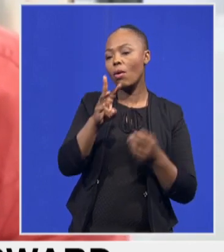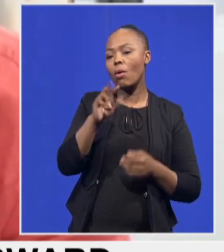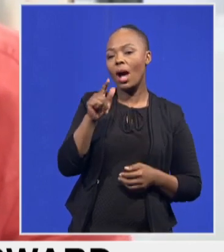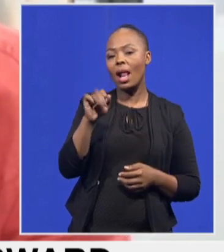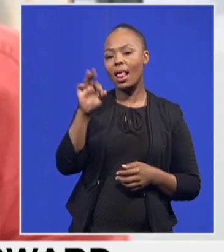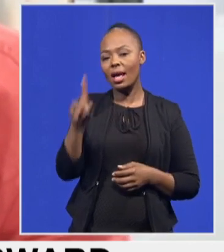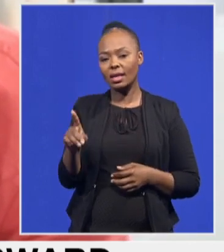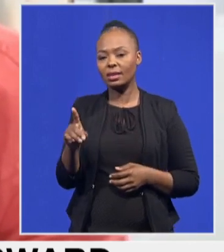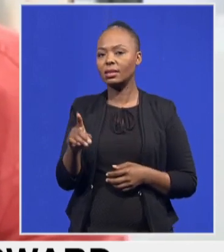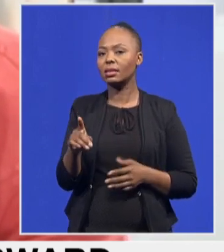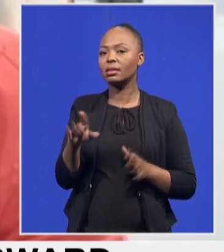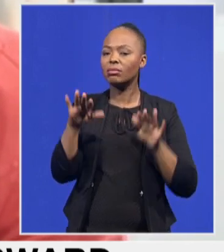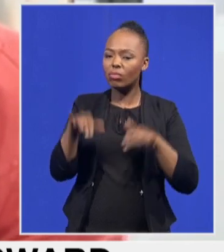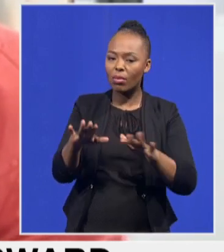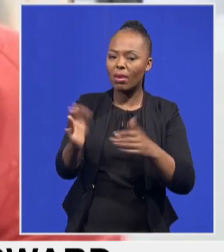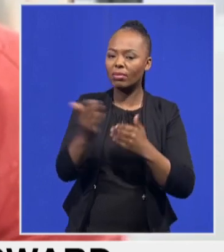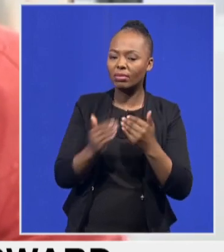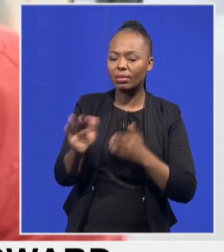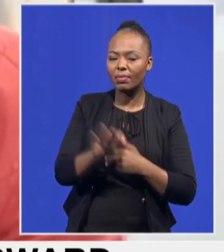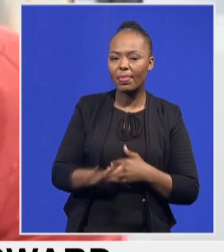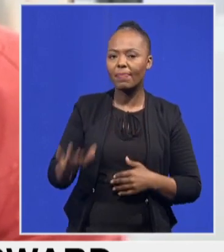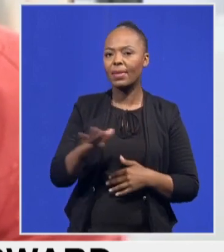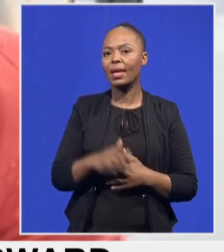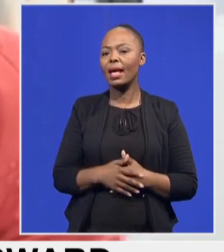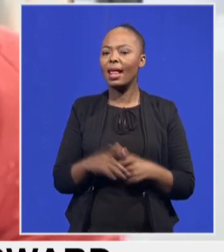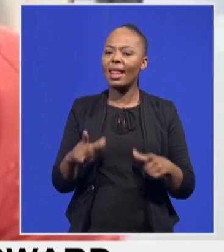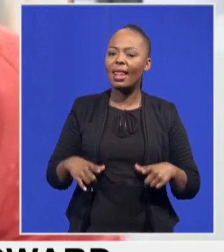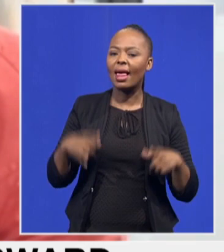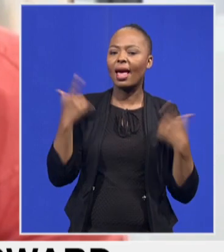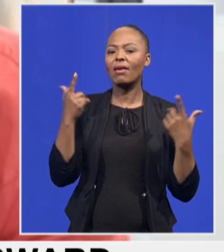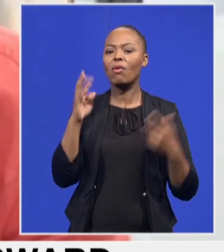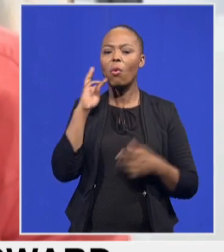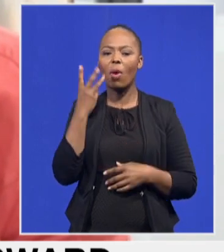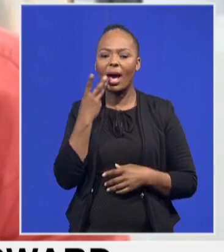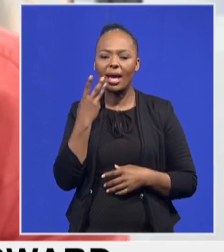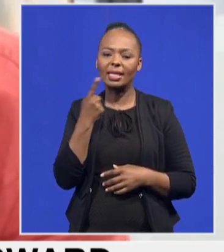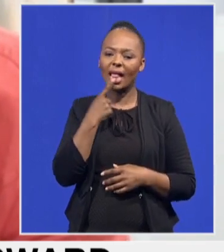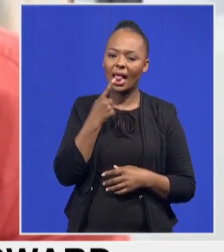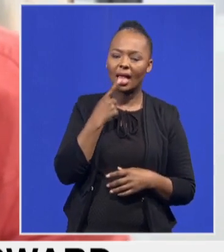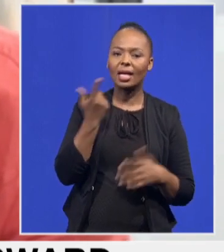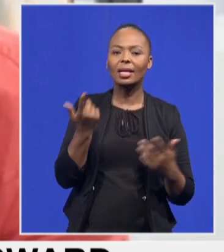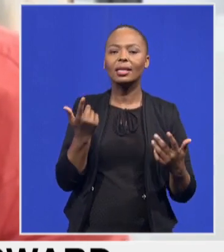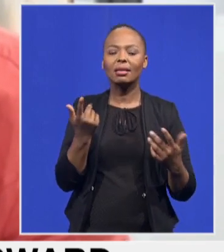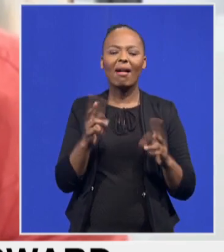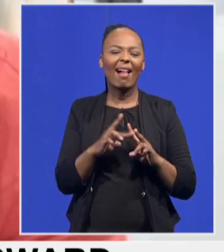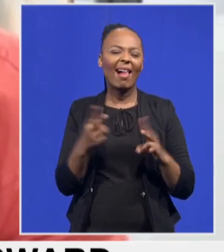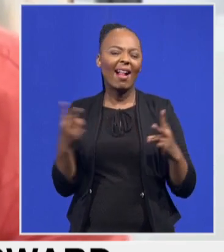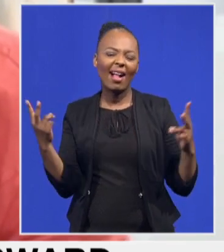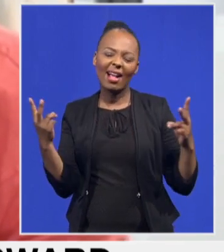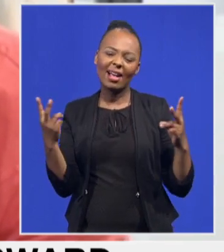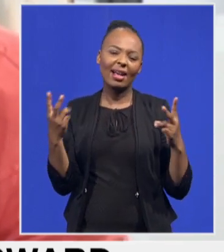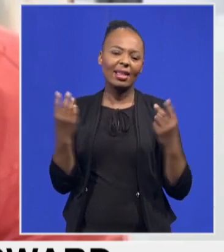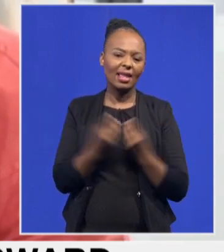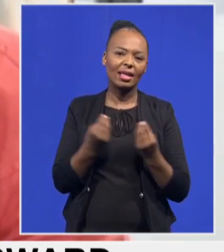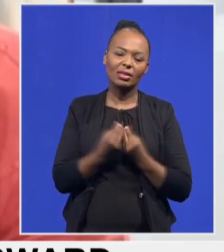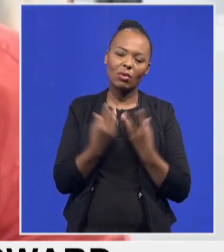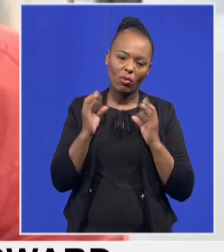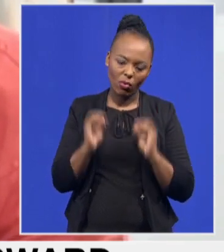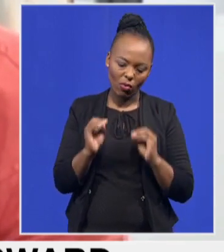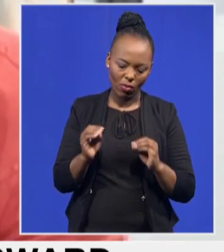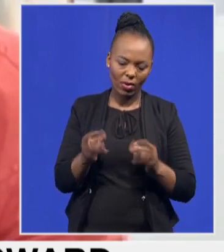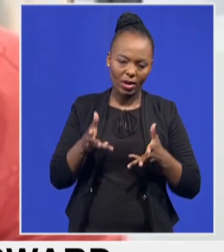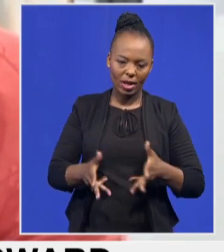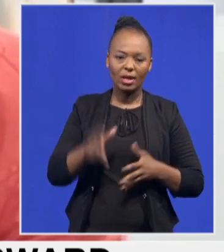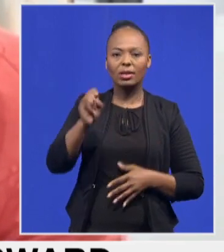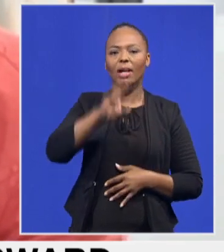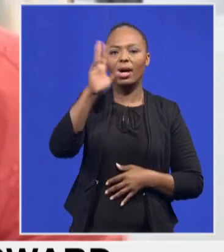lifestyle, gourmet, wine tastings. South Africa is and has always been and is still very